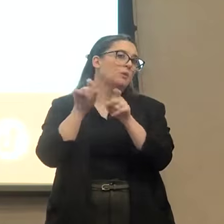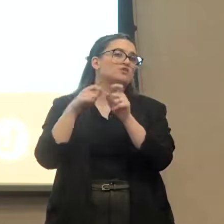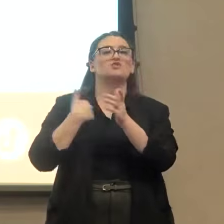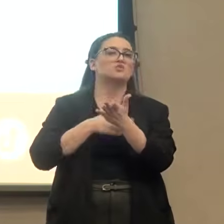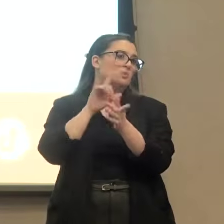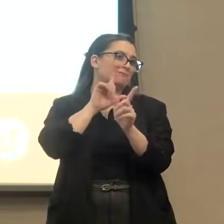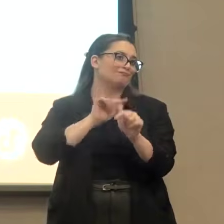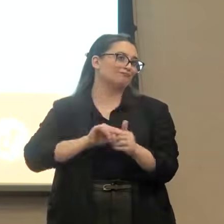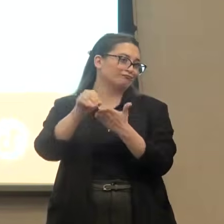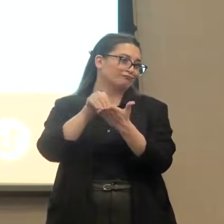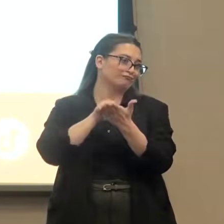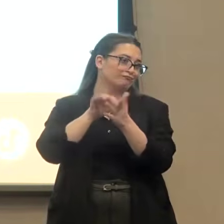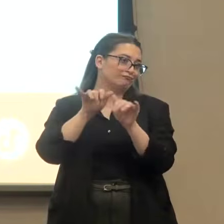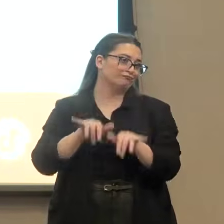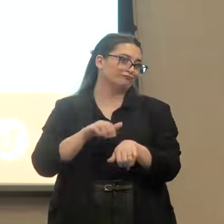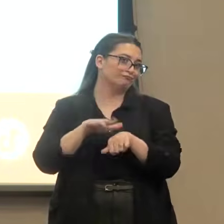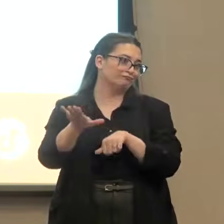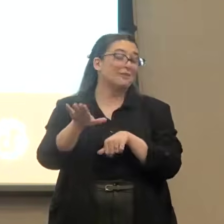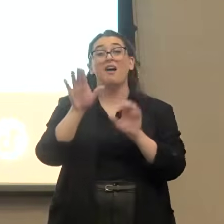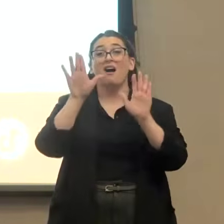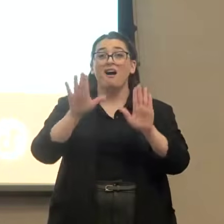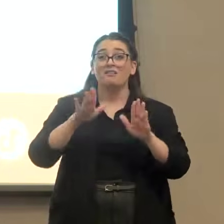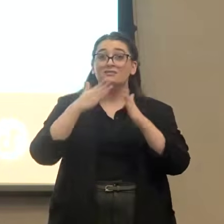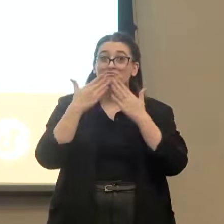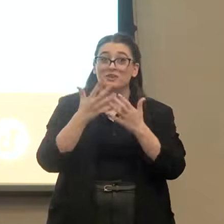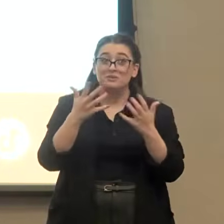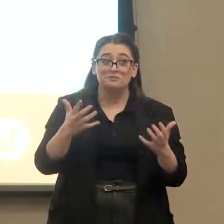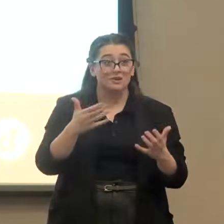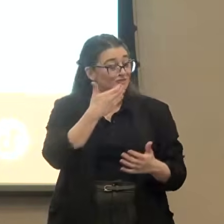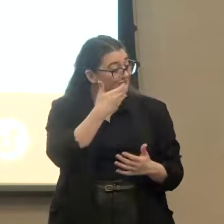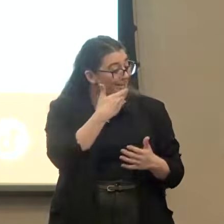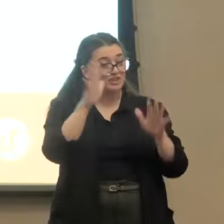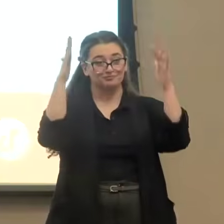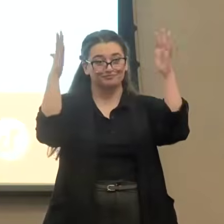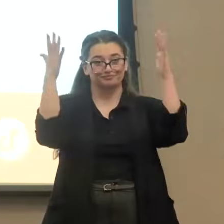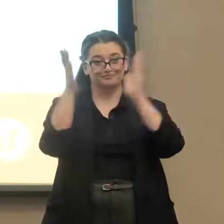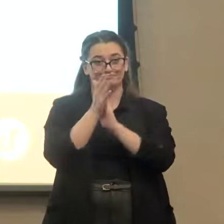online questions. Okay, Yes. great. Well, Awesome. thank you very so much. much.